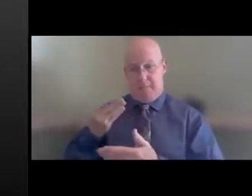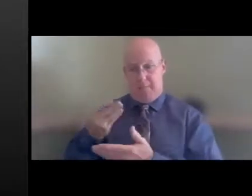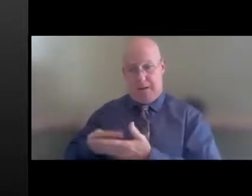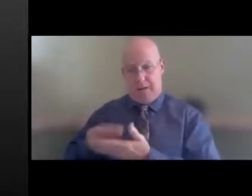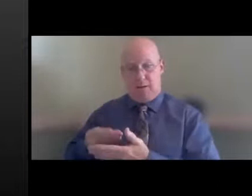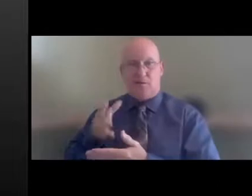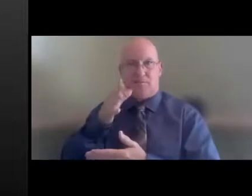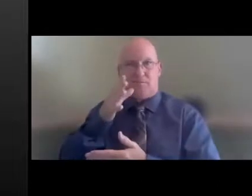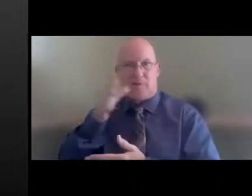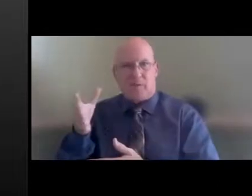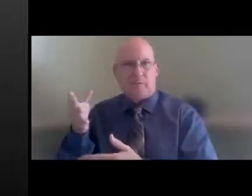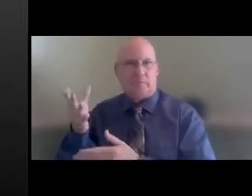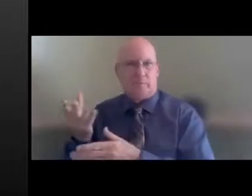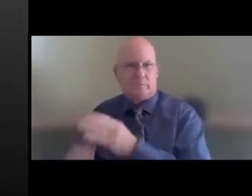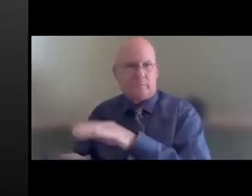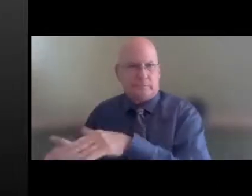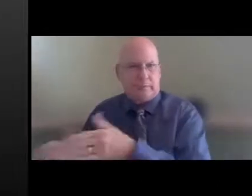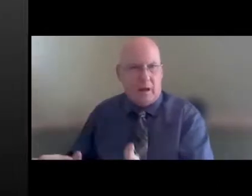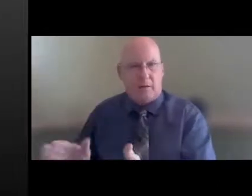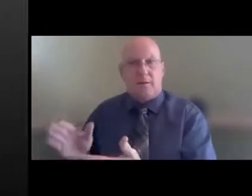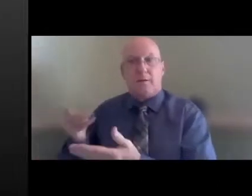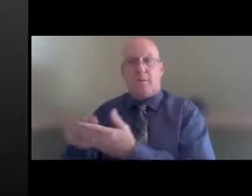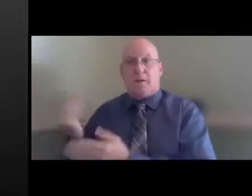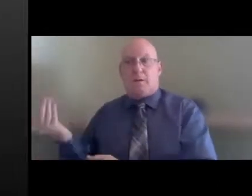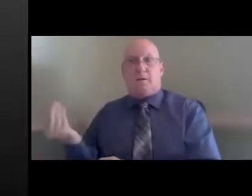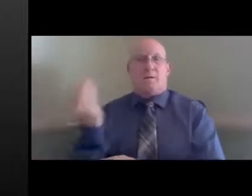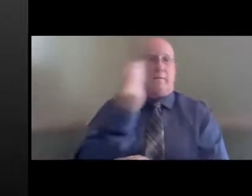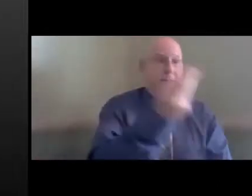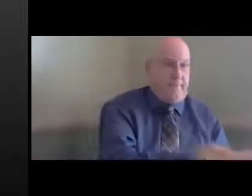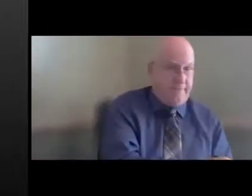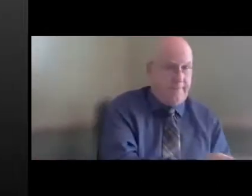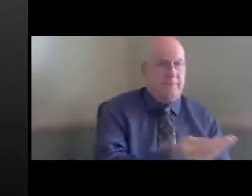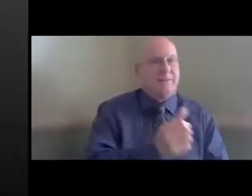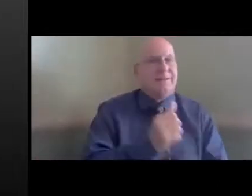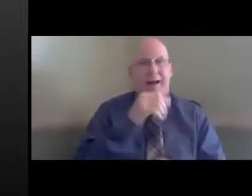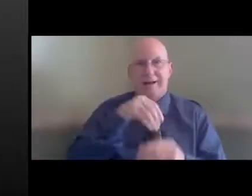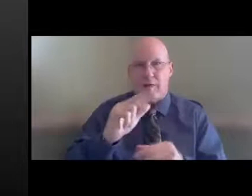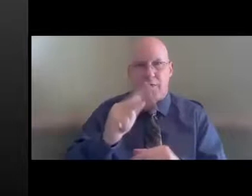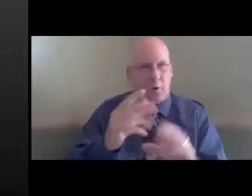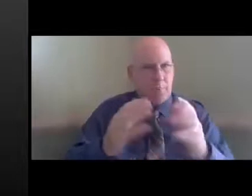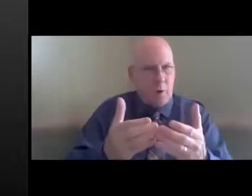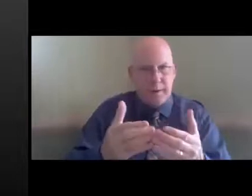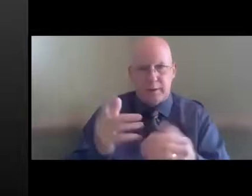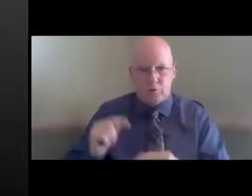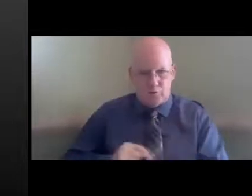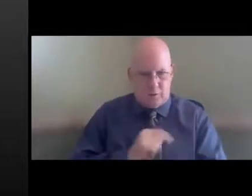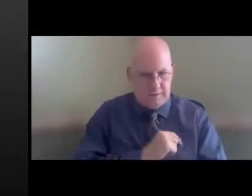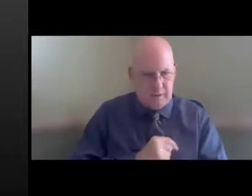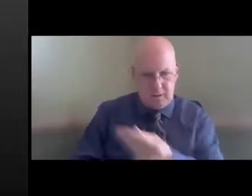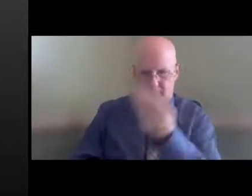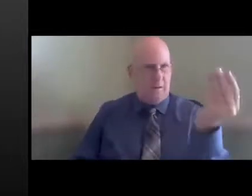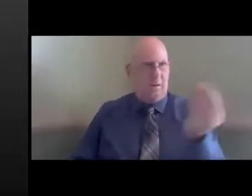planned. It was not headed off in one of these other third-party trusts. So now we're stuck with having to